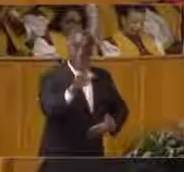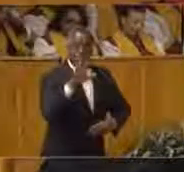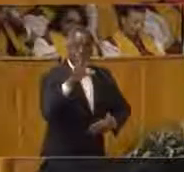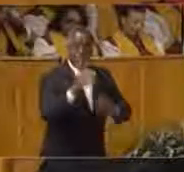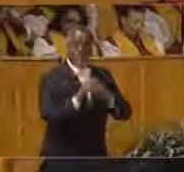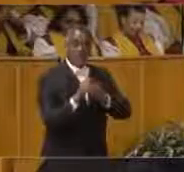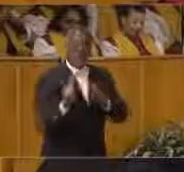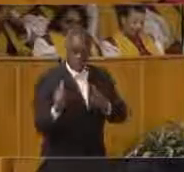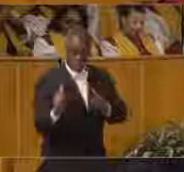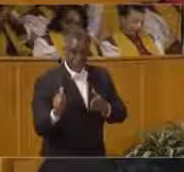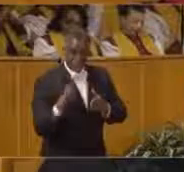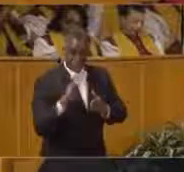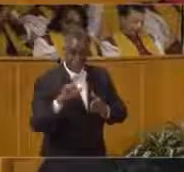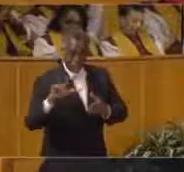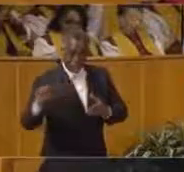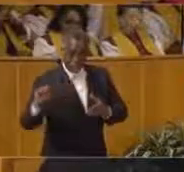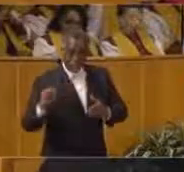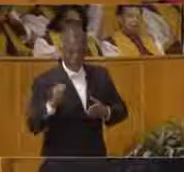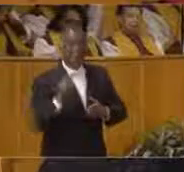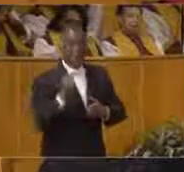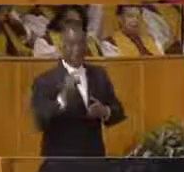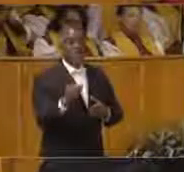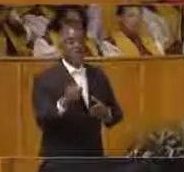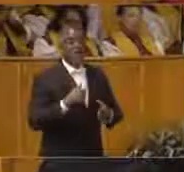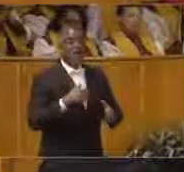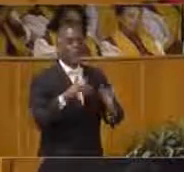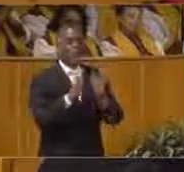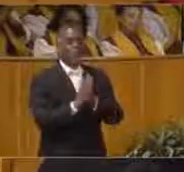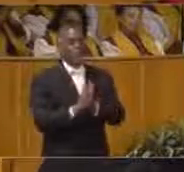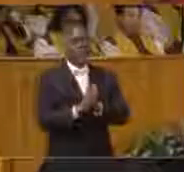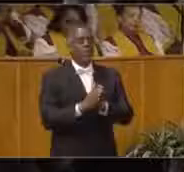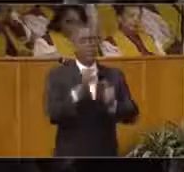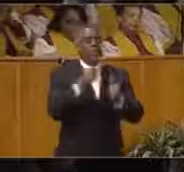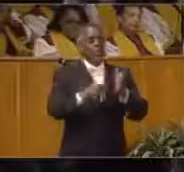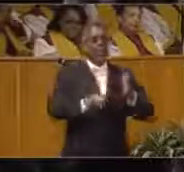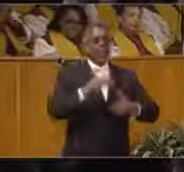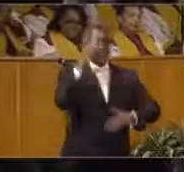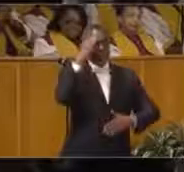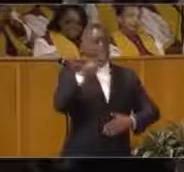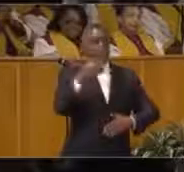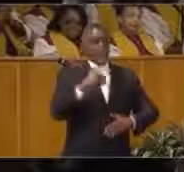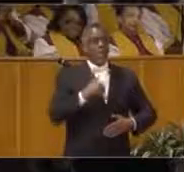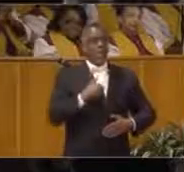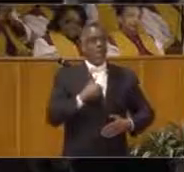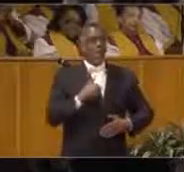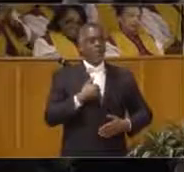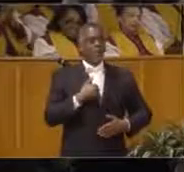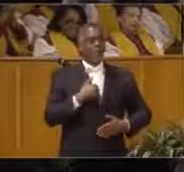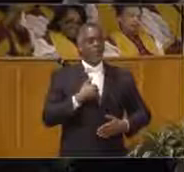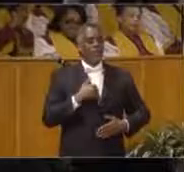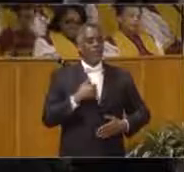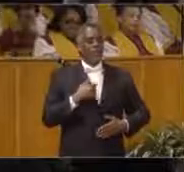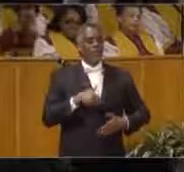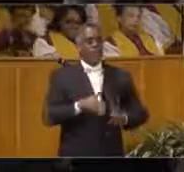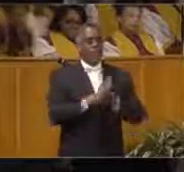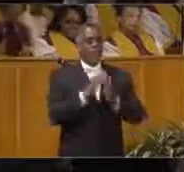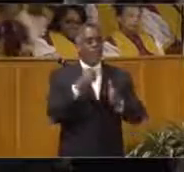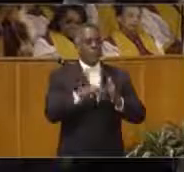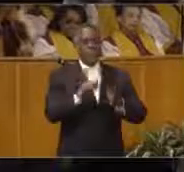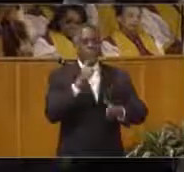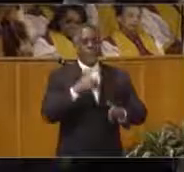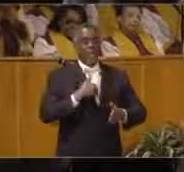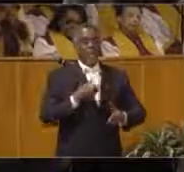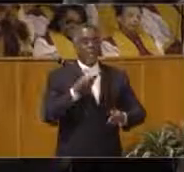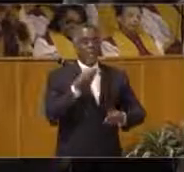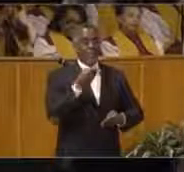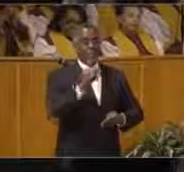bills. So I'm going to ask for what I know you already have. I'm not asking for what you don't have. I